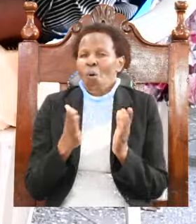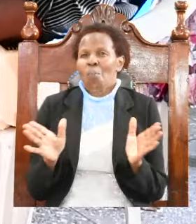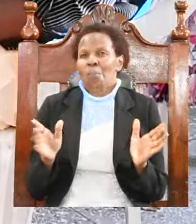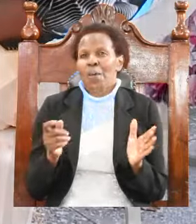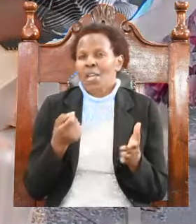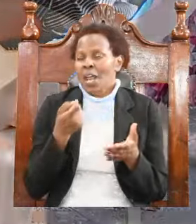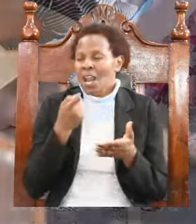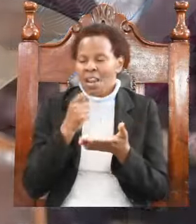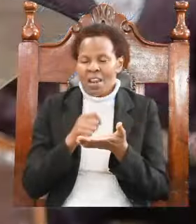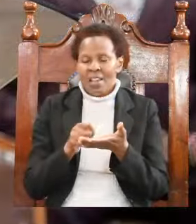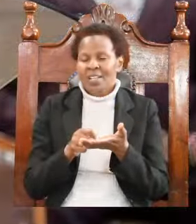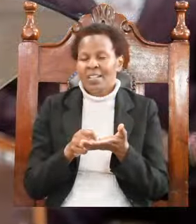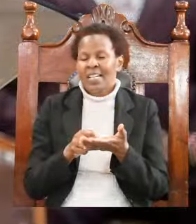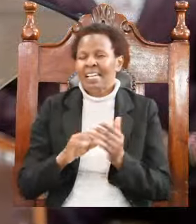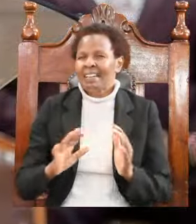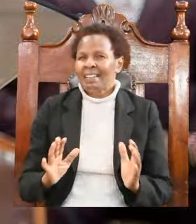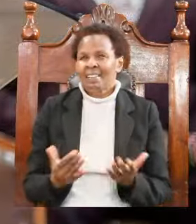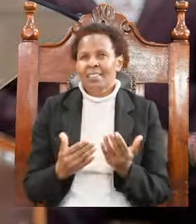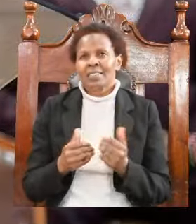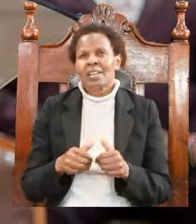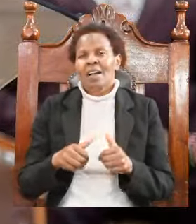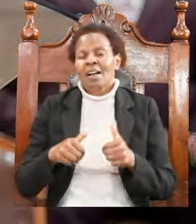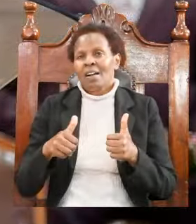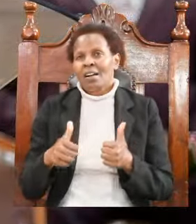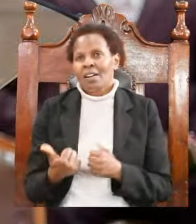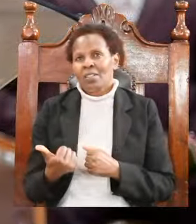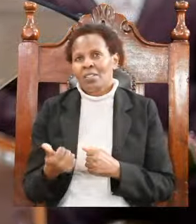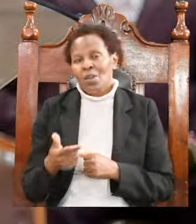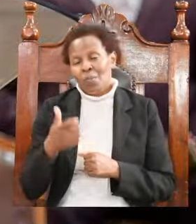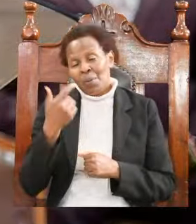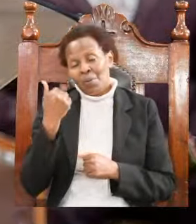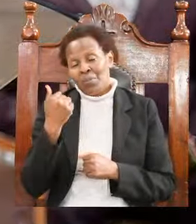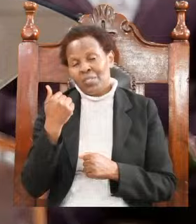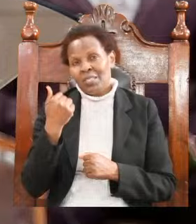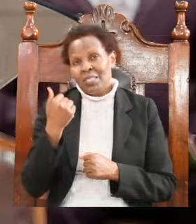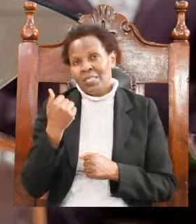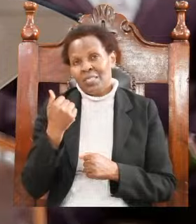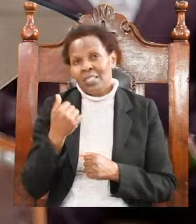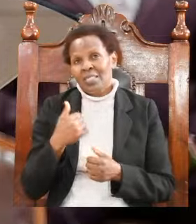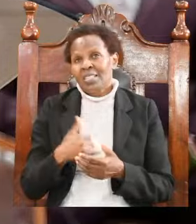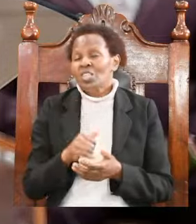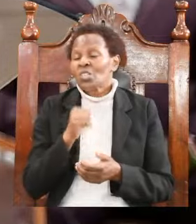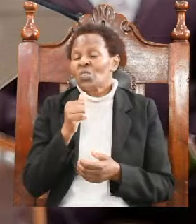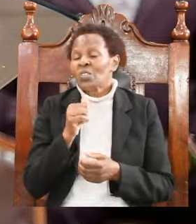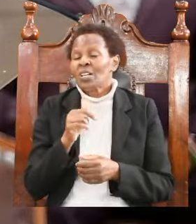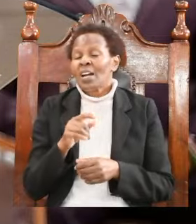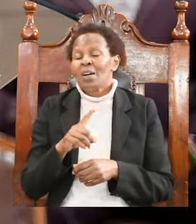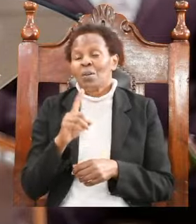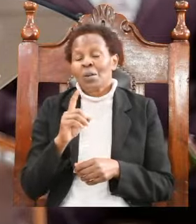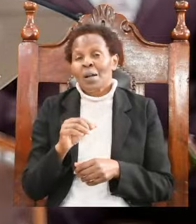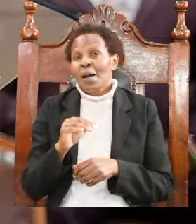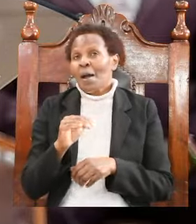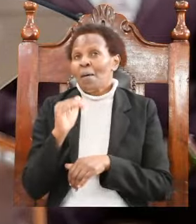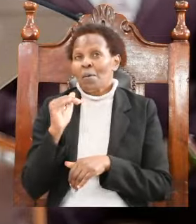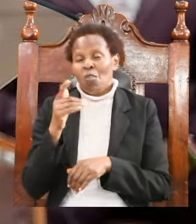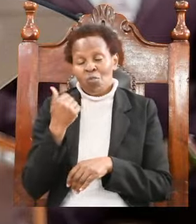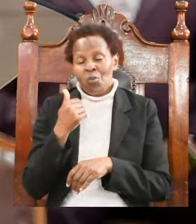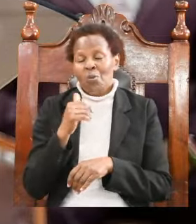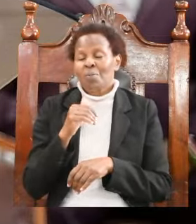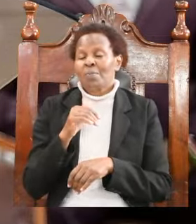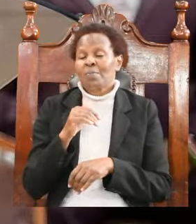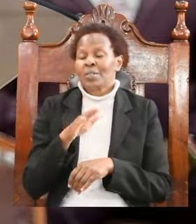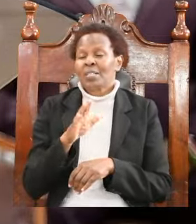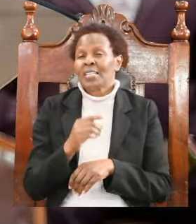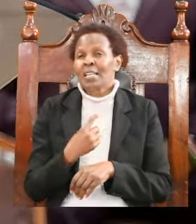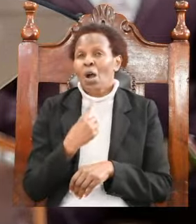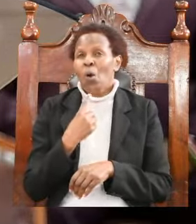We still need to encourage others, because this is not a request from Christ. This is actually a